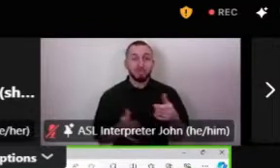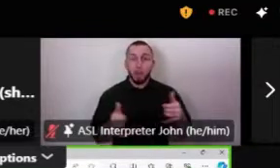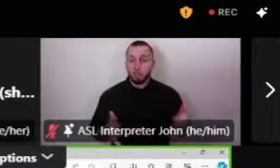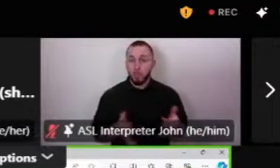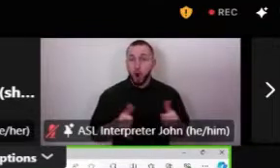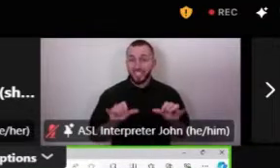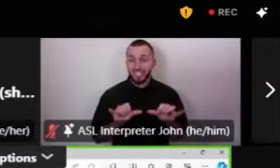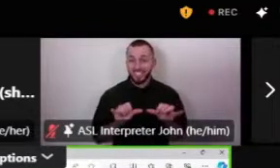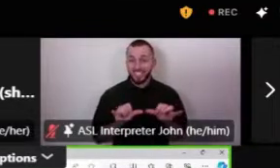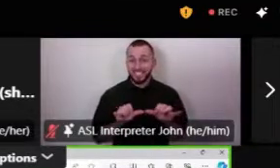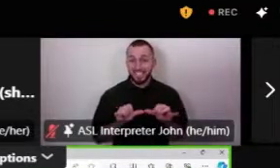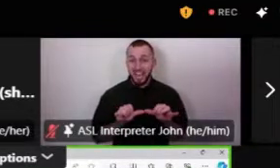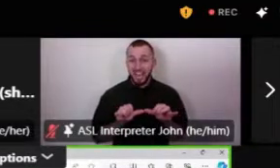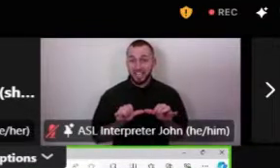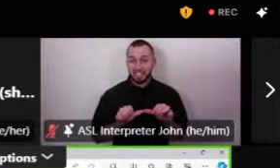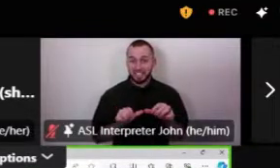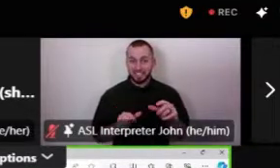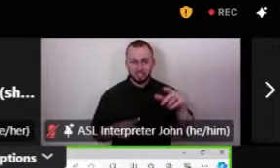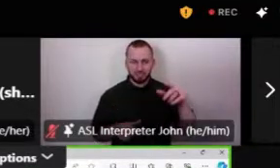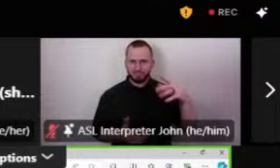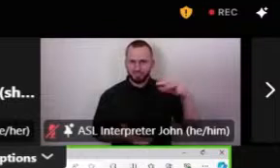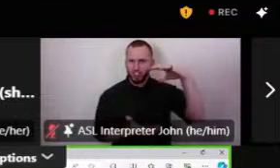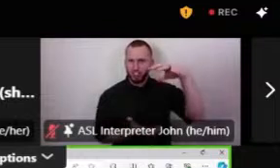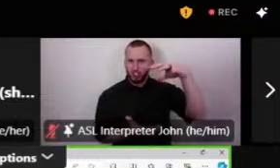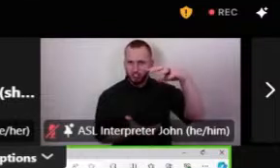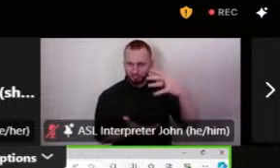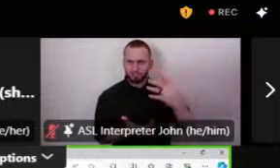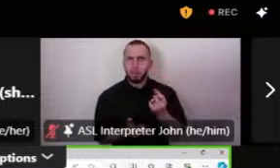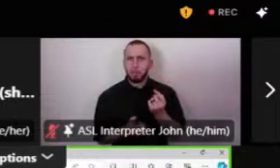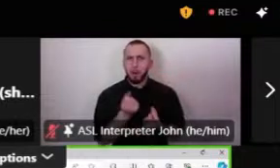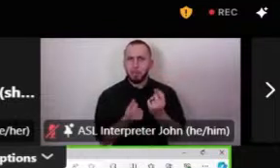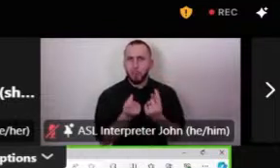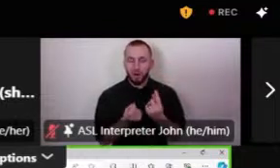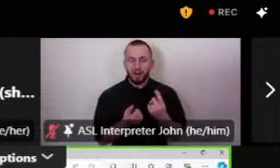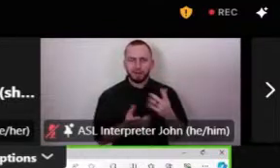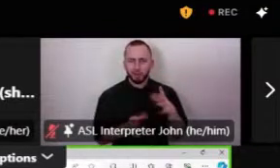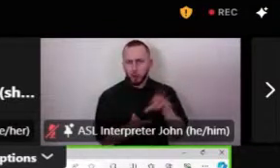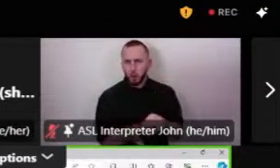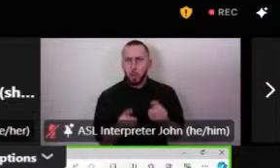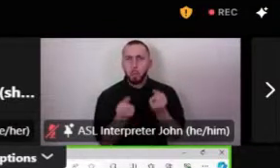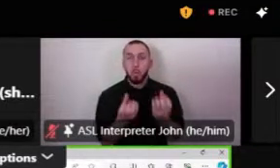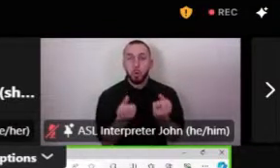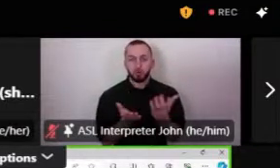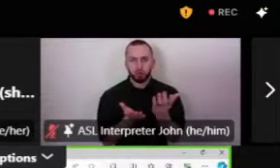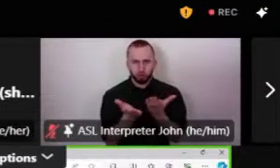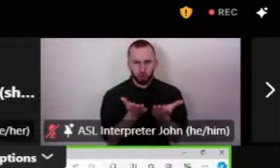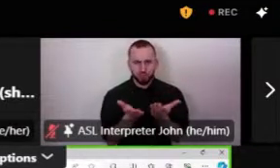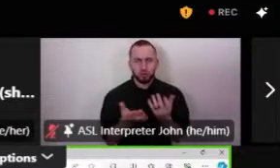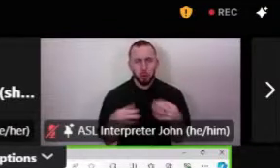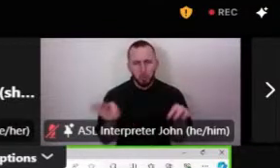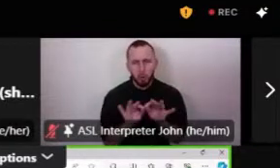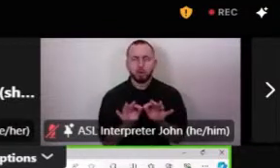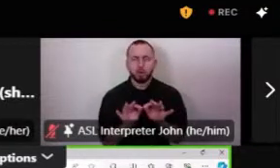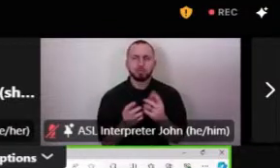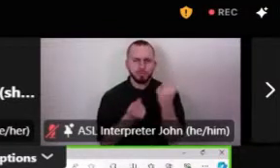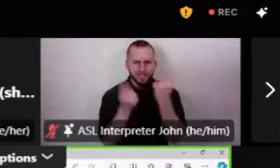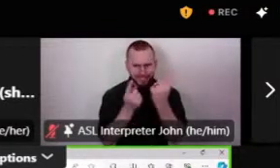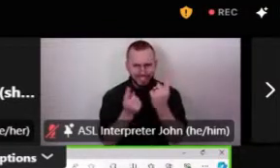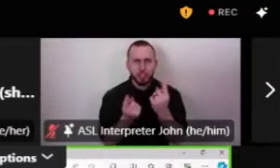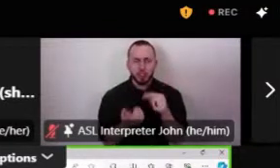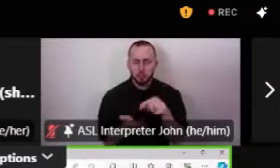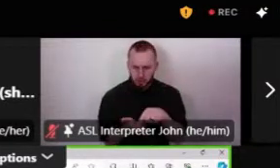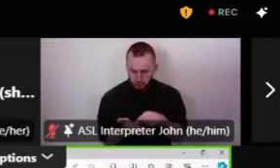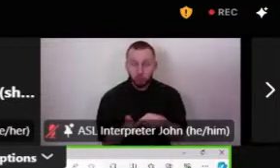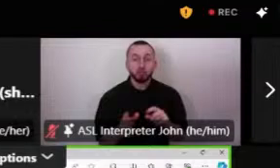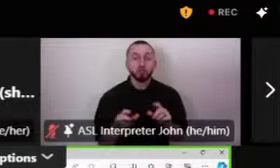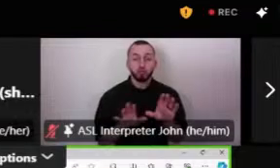bag of popcorn I show on the screen, there's multiple servings per container. And so it's important to take that into consideration when you're